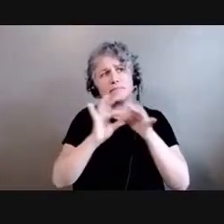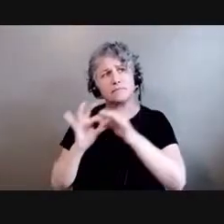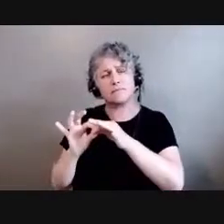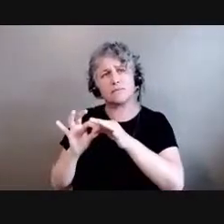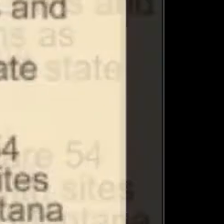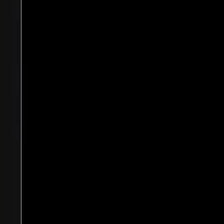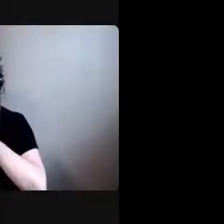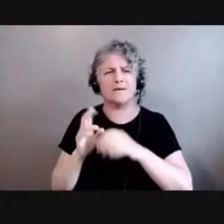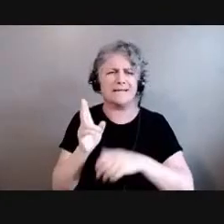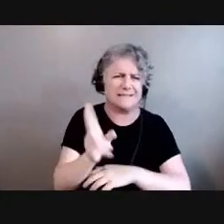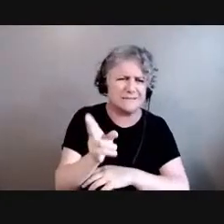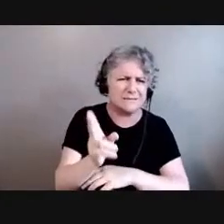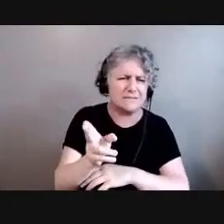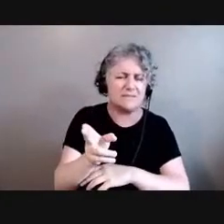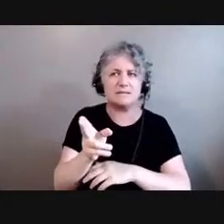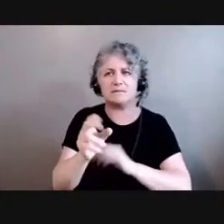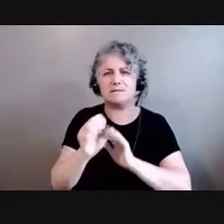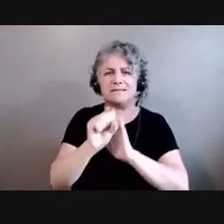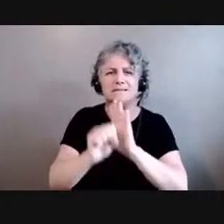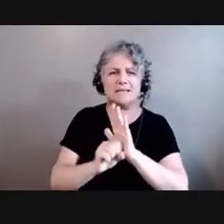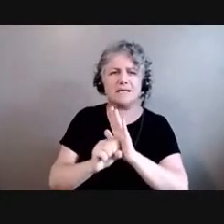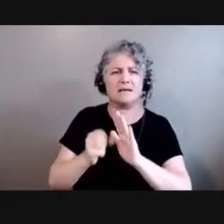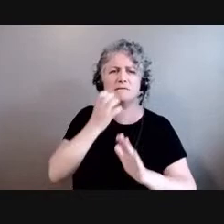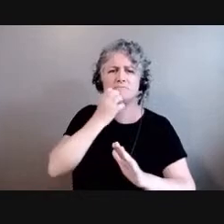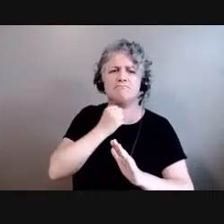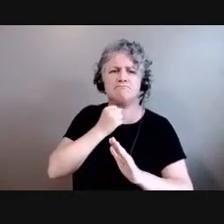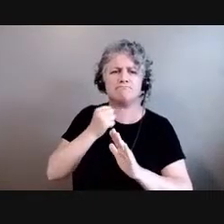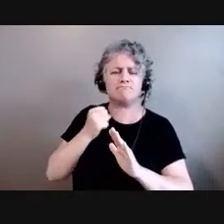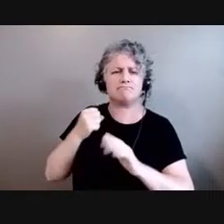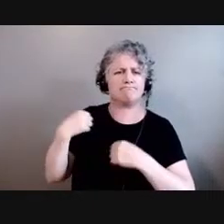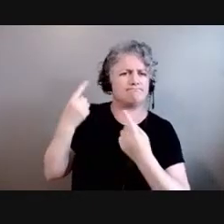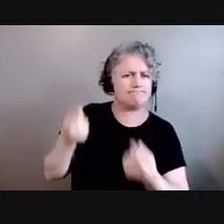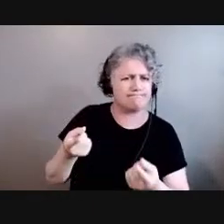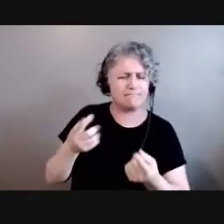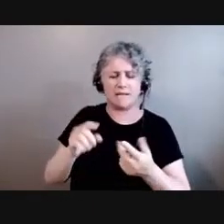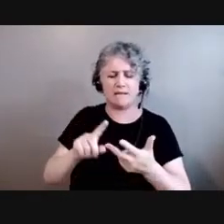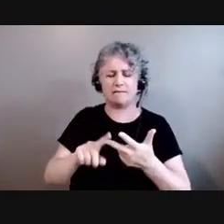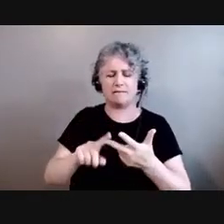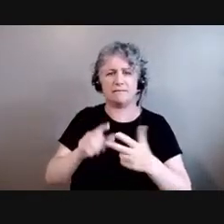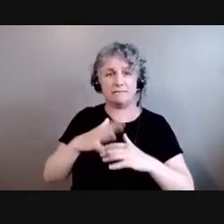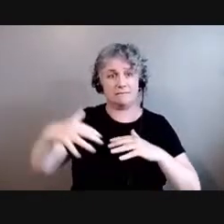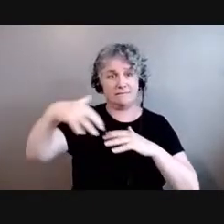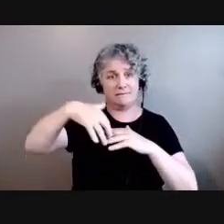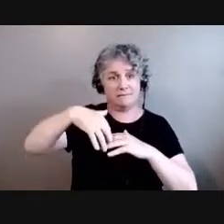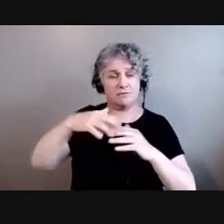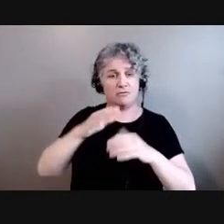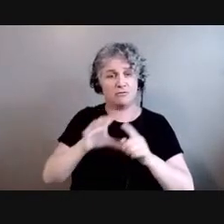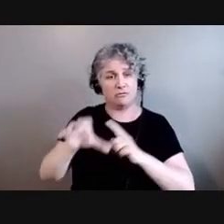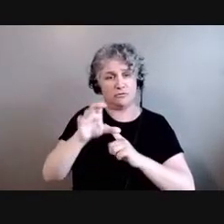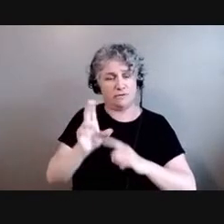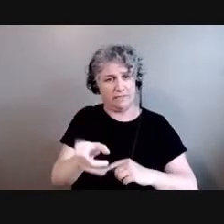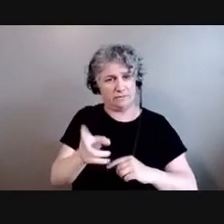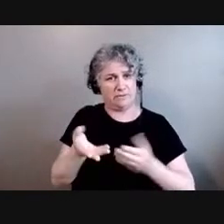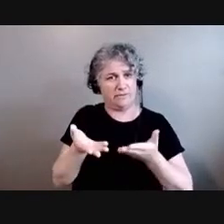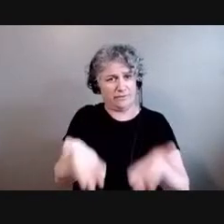important to history, statehood, and then also rich in Native American culture and heritage.